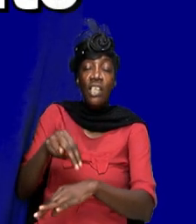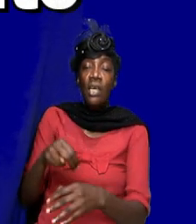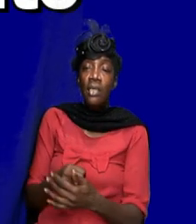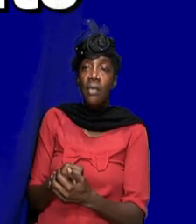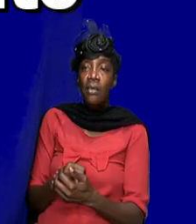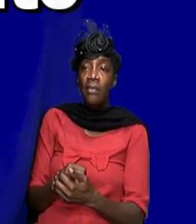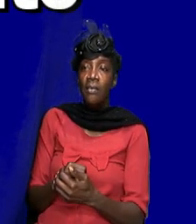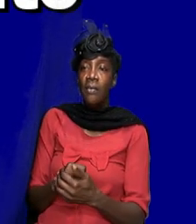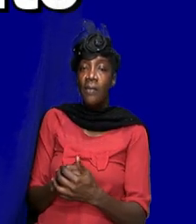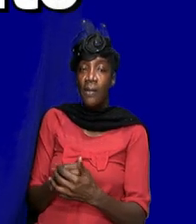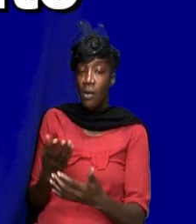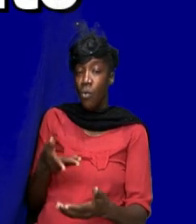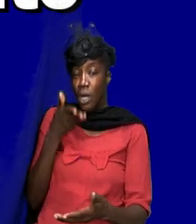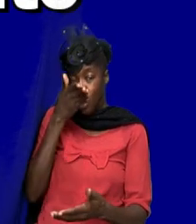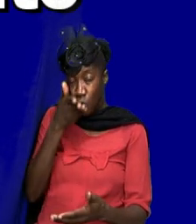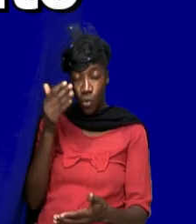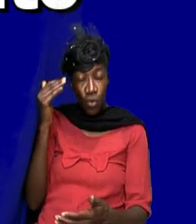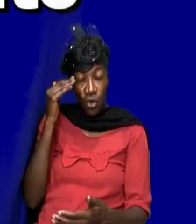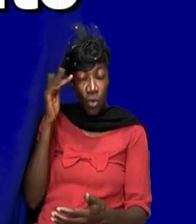I want us to know that part, you know.